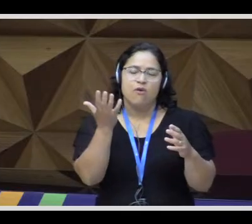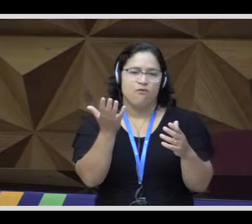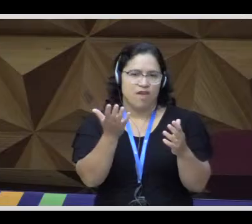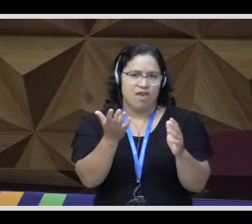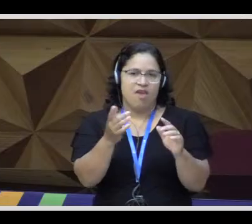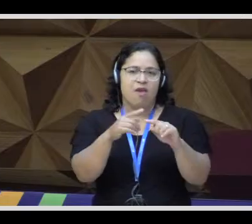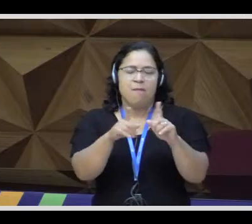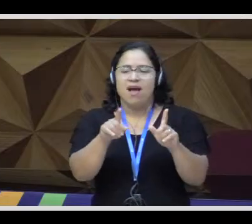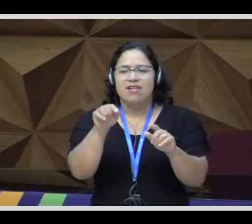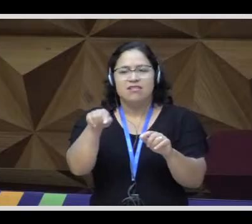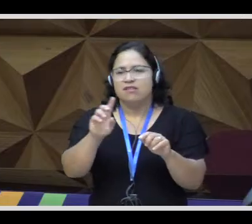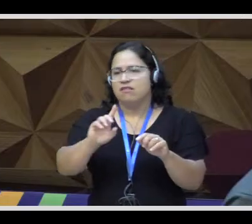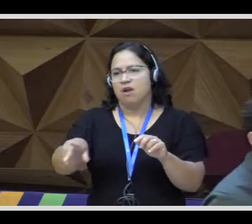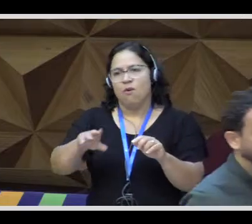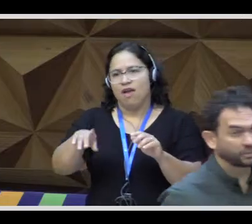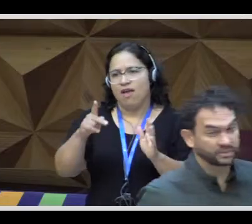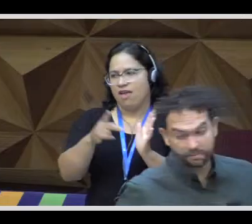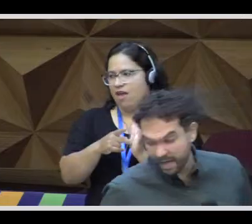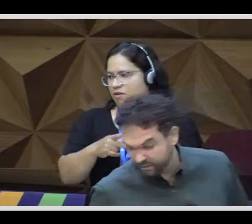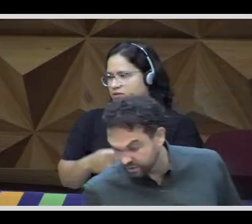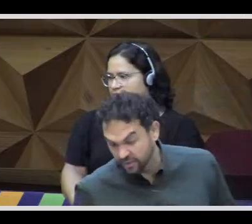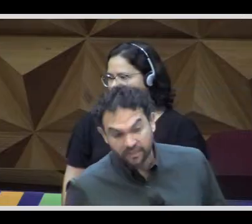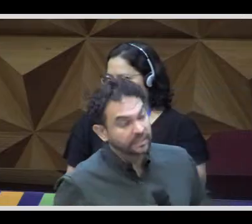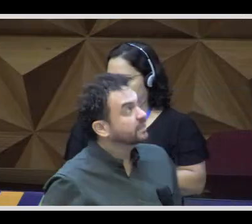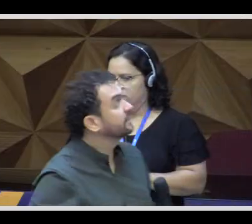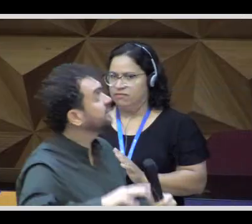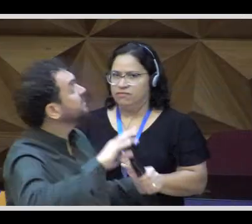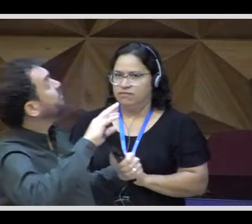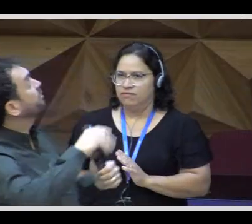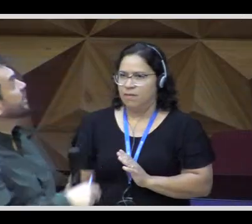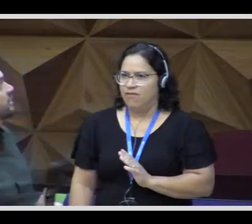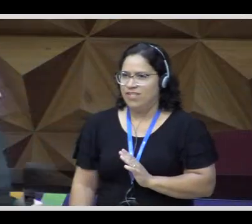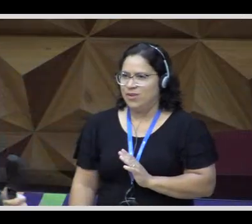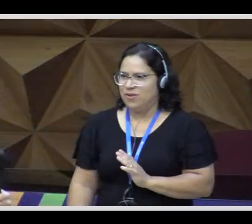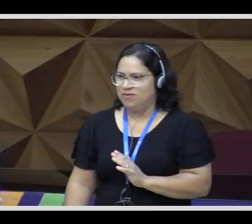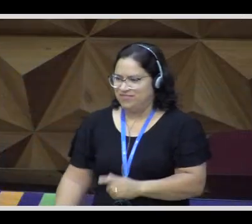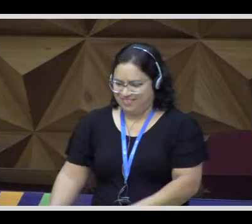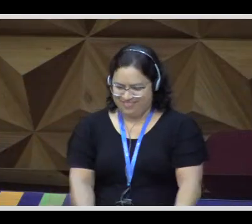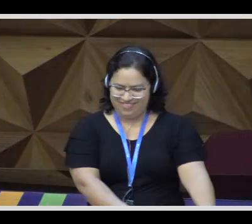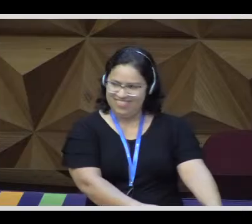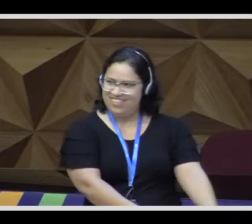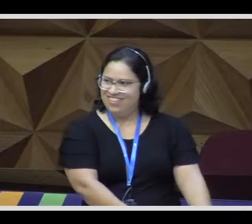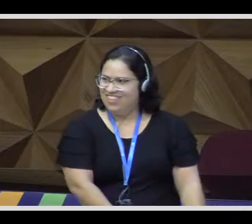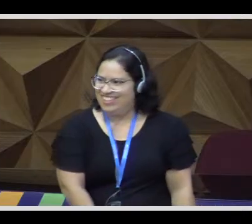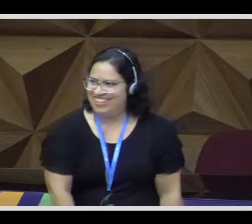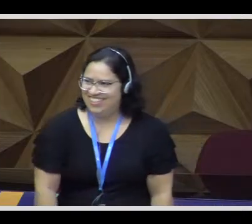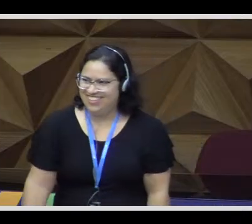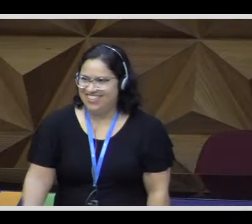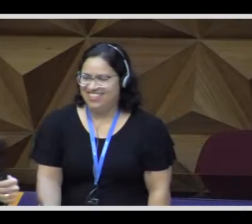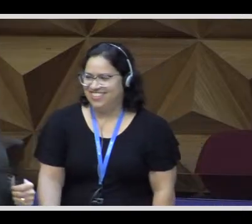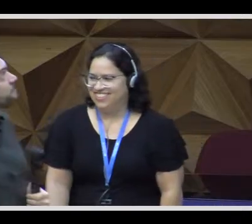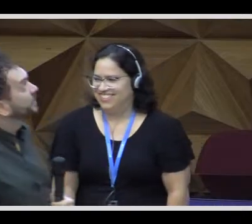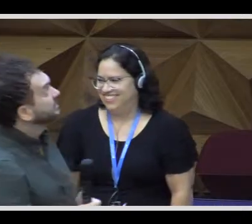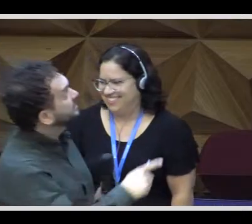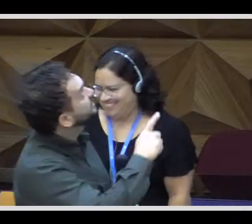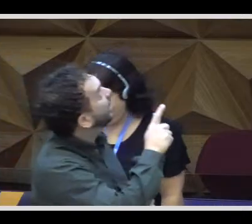way I demonstrated to them this idea was, imagine this is the population of Brazil. I'm sorry.